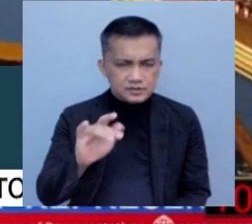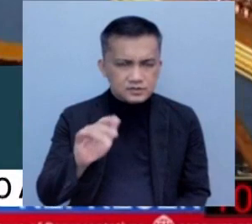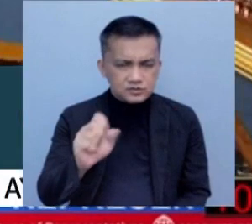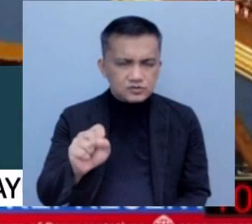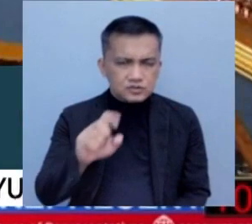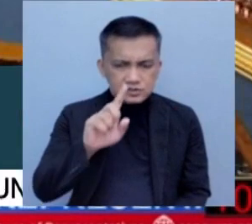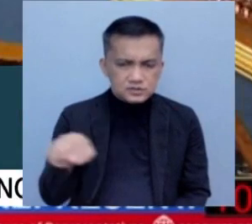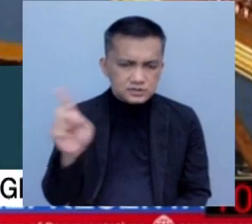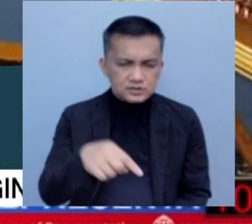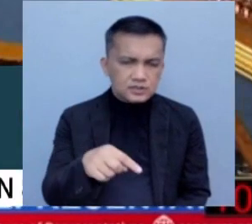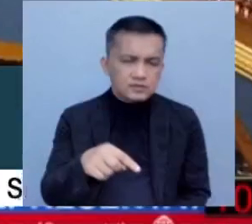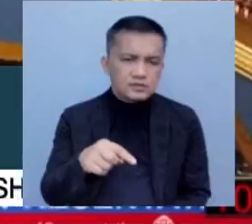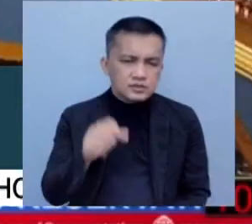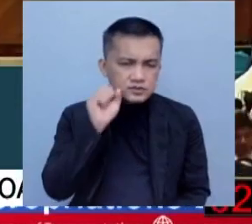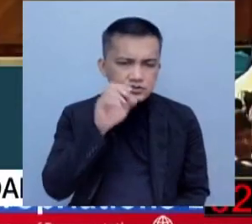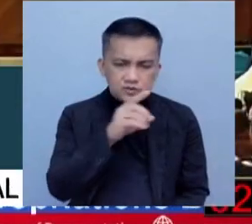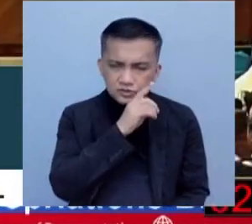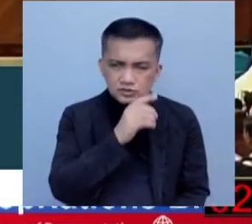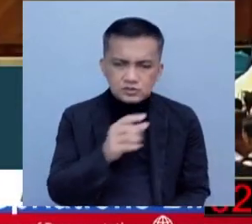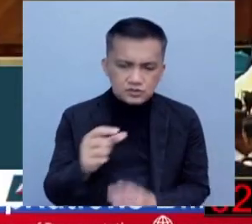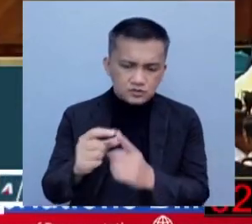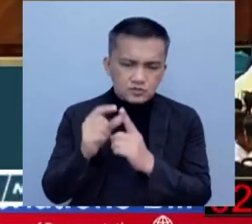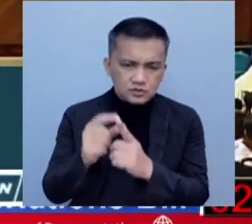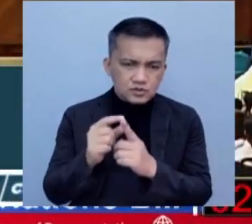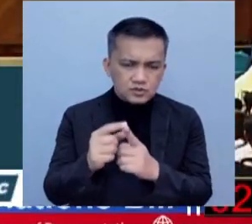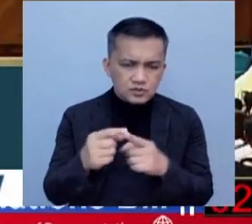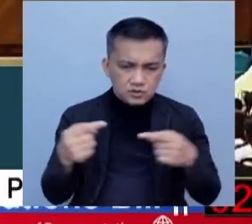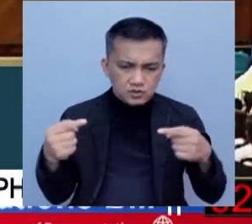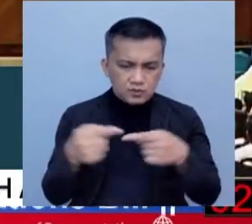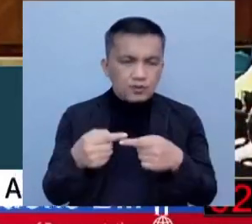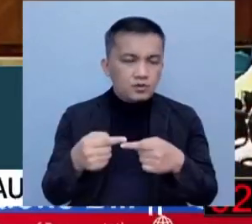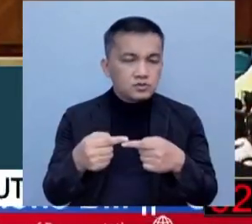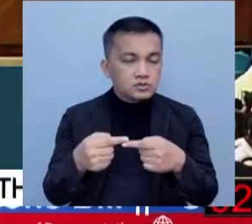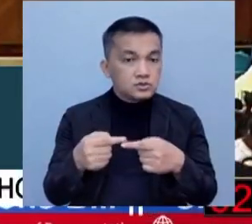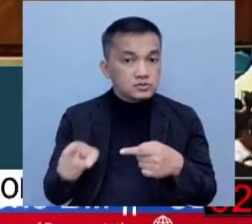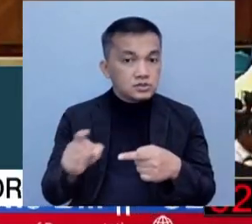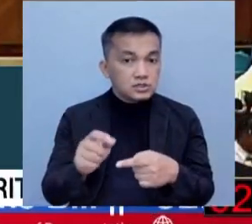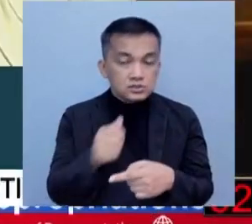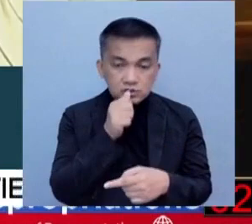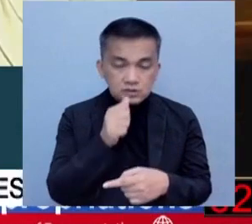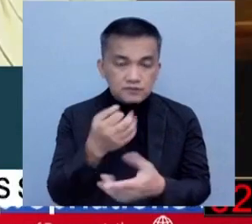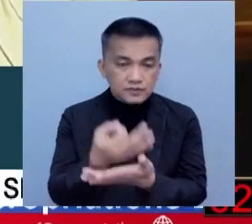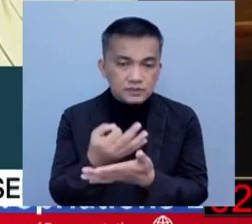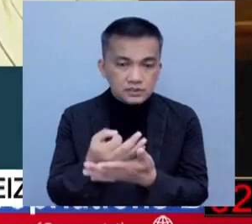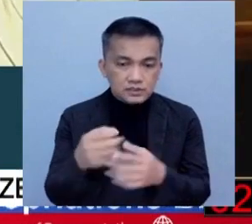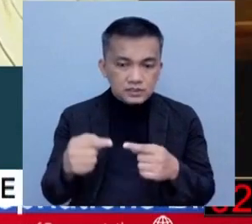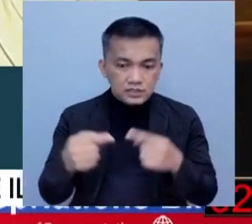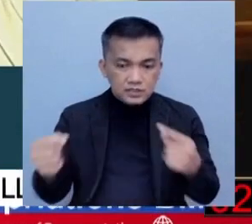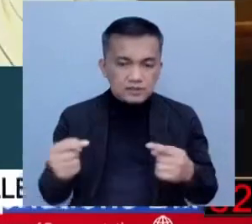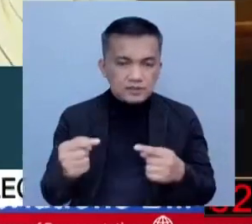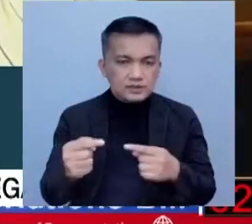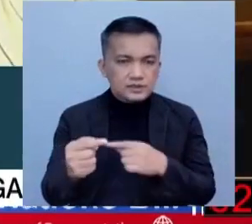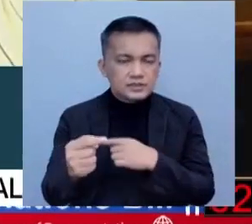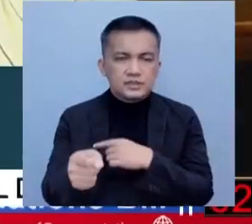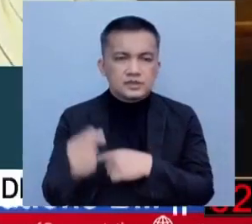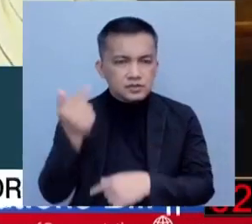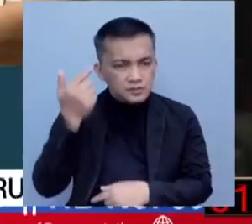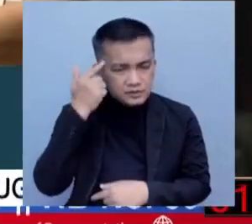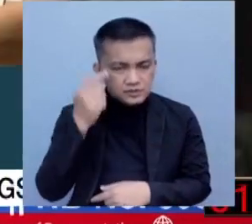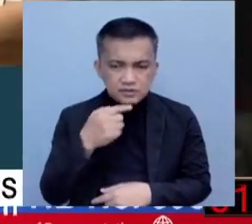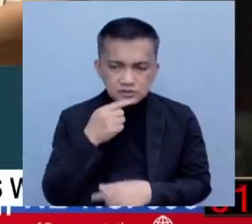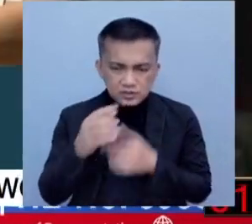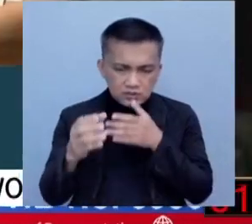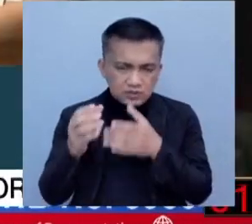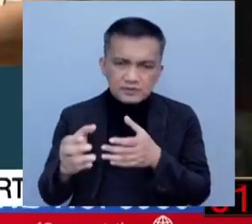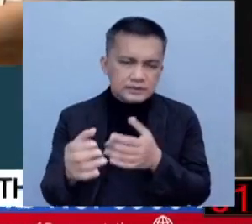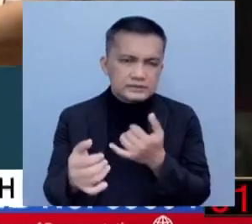her remark. Those opposing her secret funds are enemies of the state. Castro says this comment is ill-advised and shows the president's